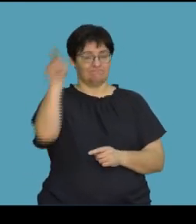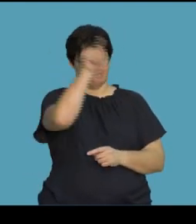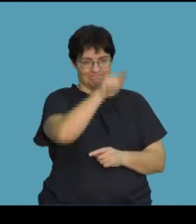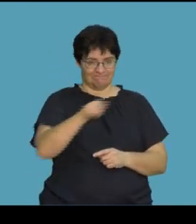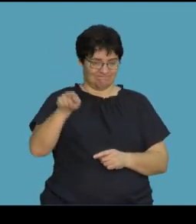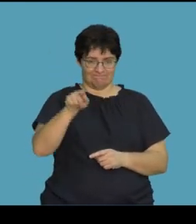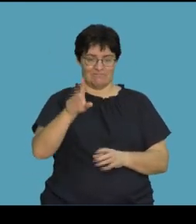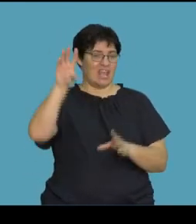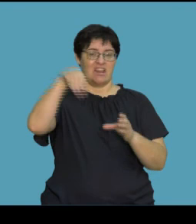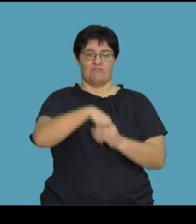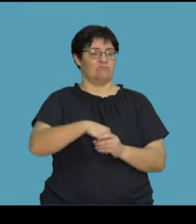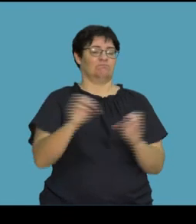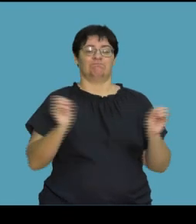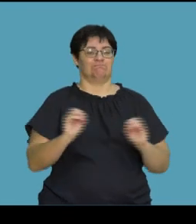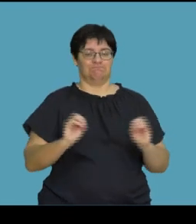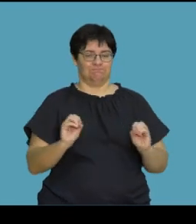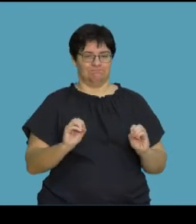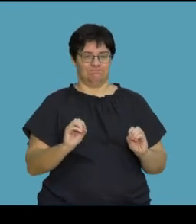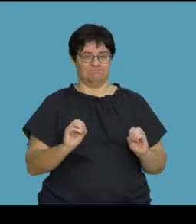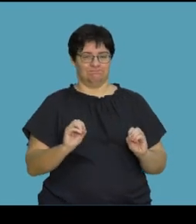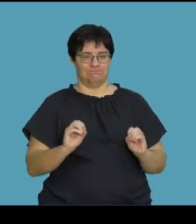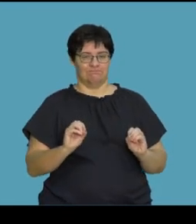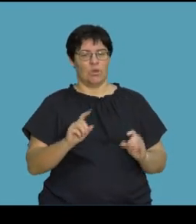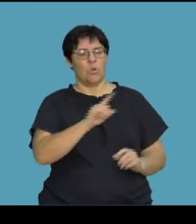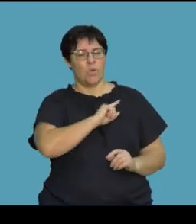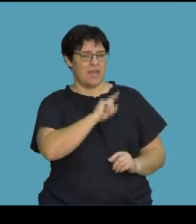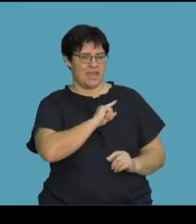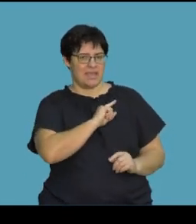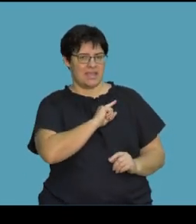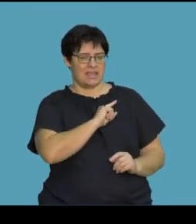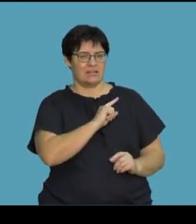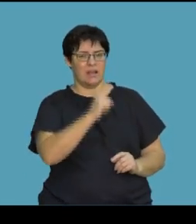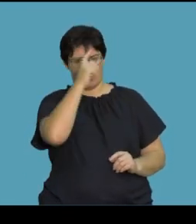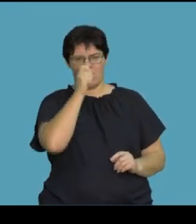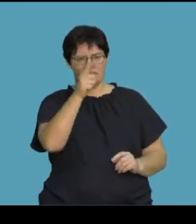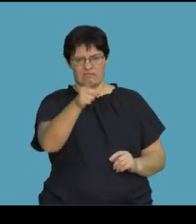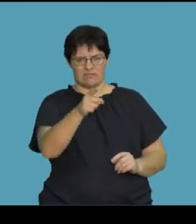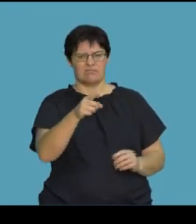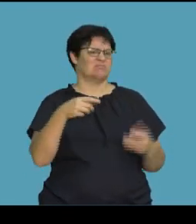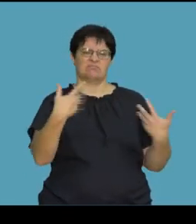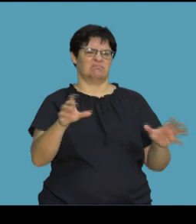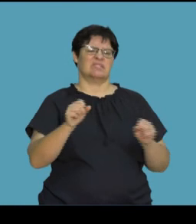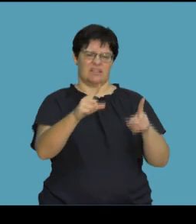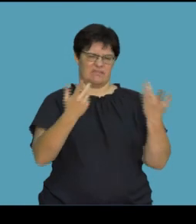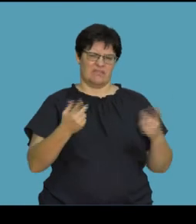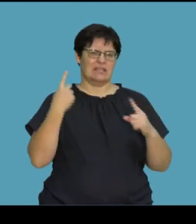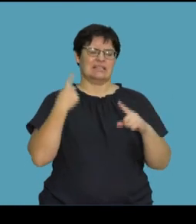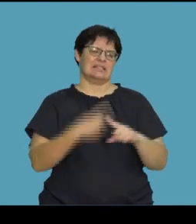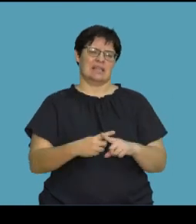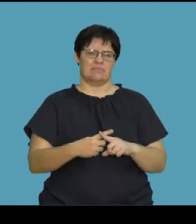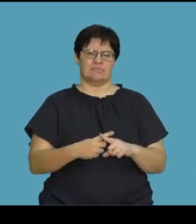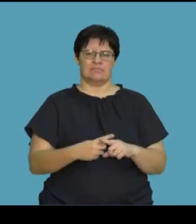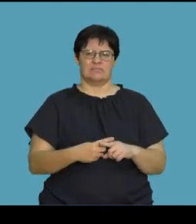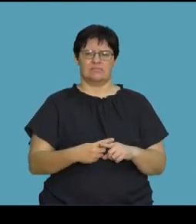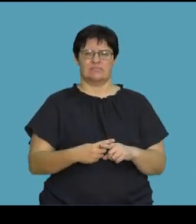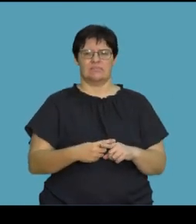just did not include this rationalizing there because it's something that I believe you guys can then do. It's just